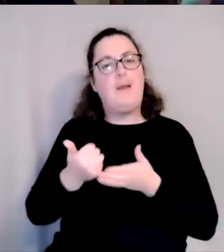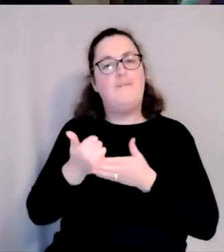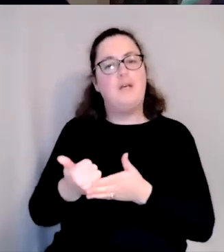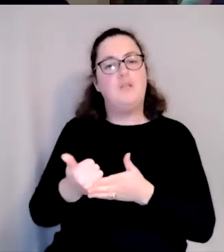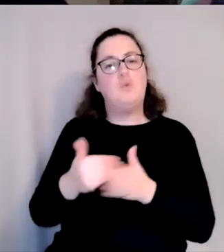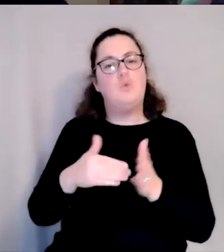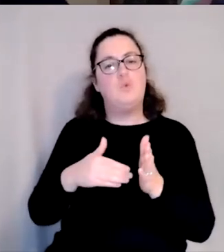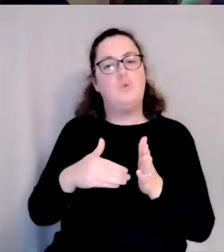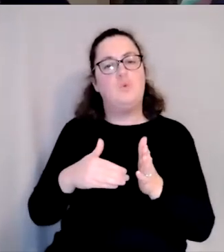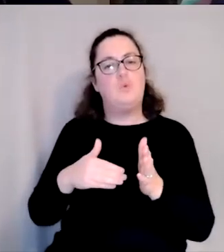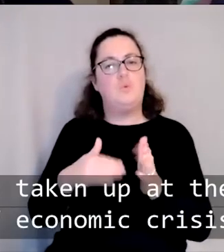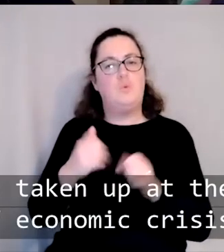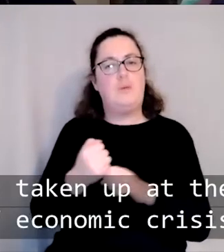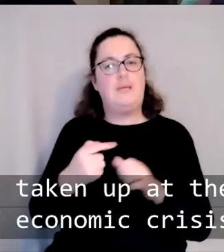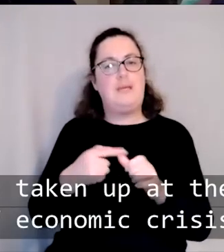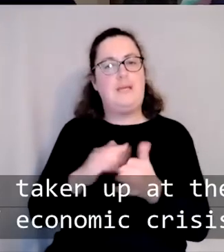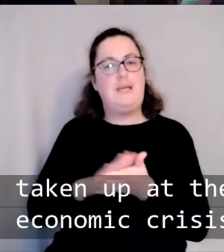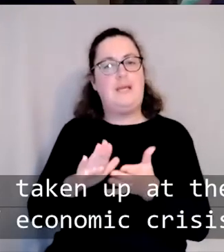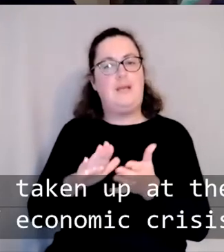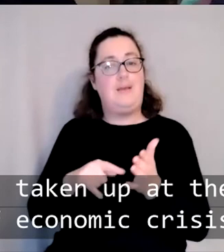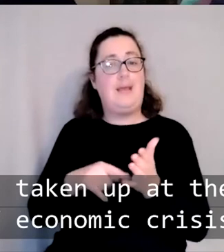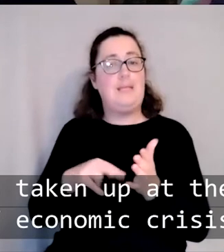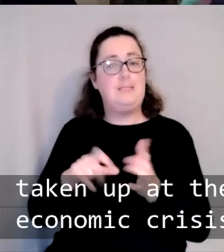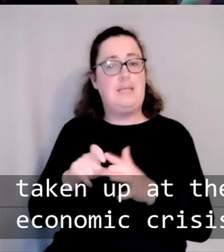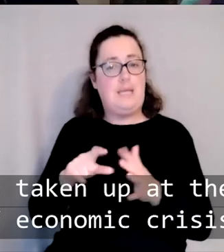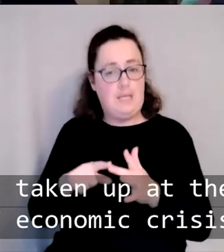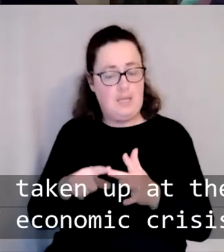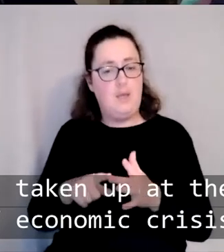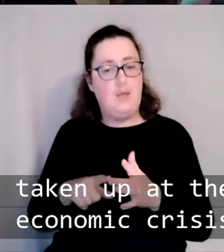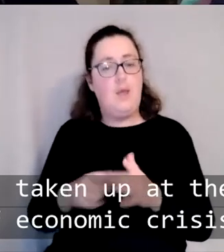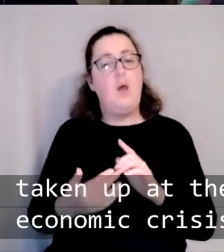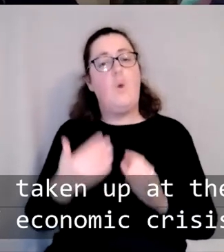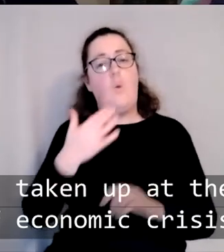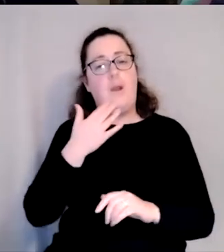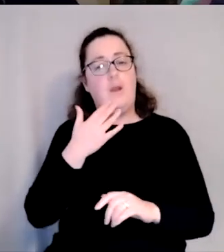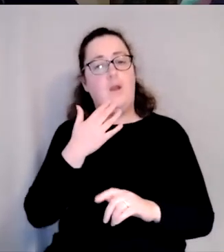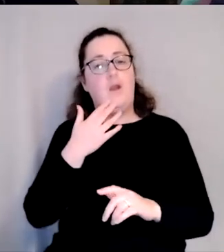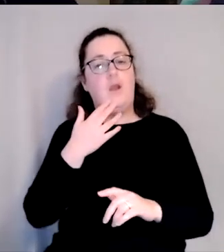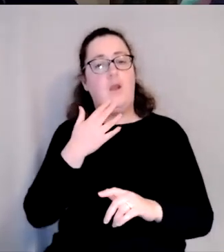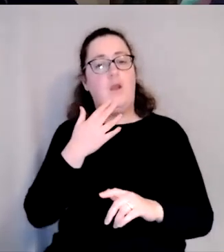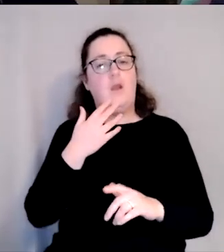India. But he was taken up at a time of economic crisis